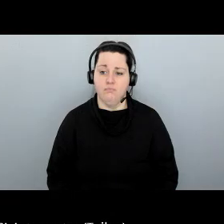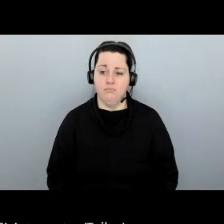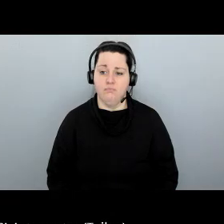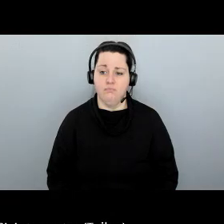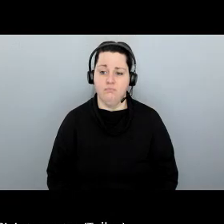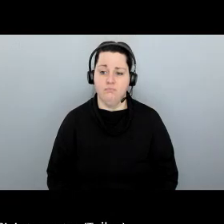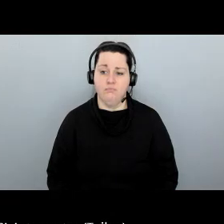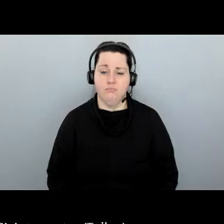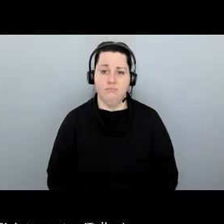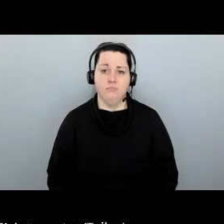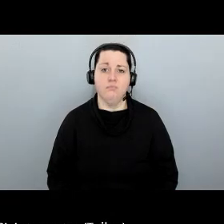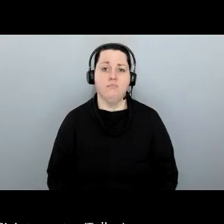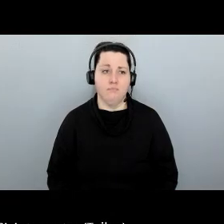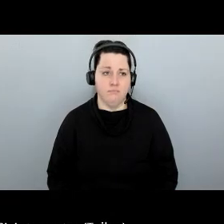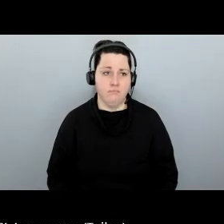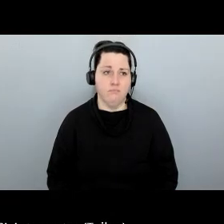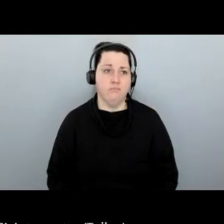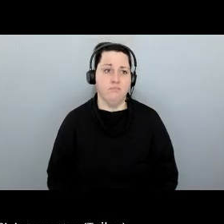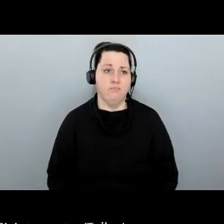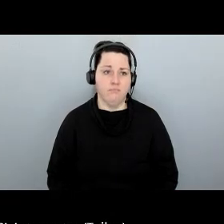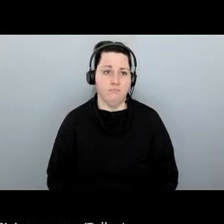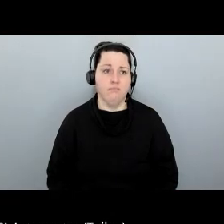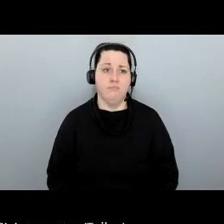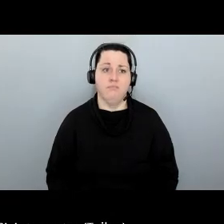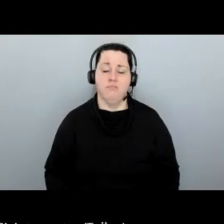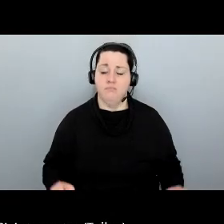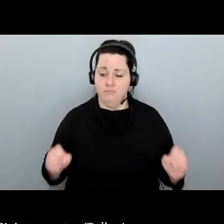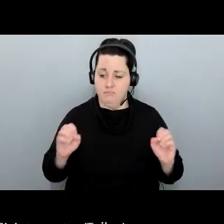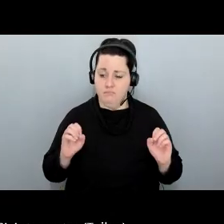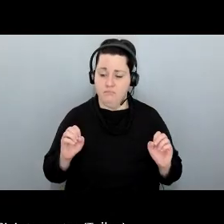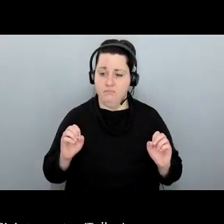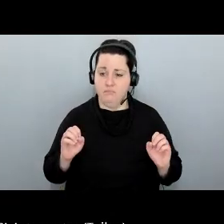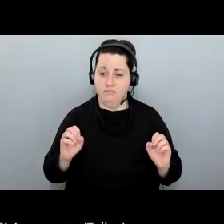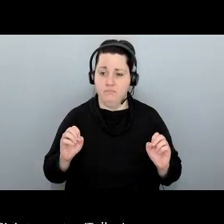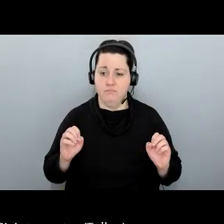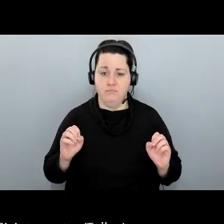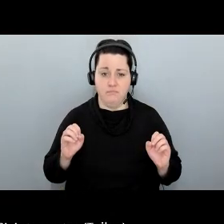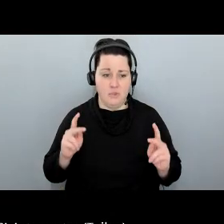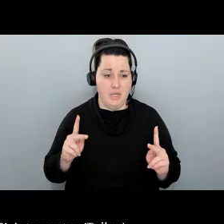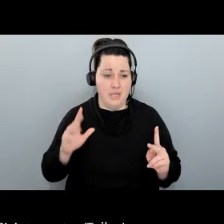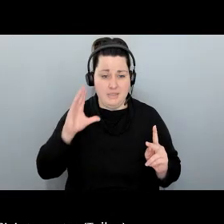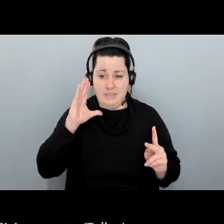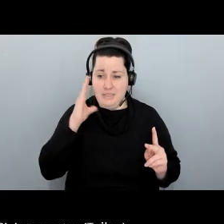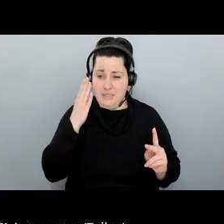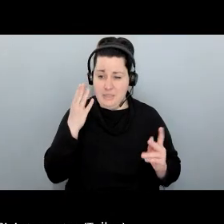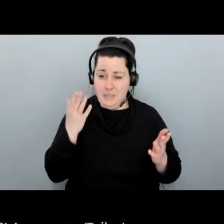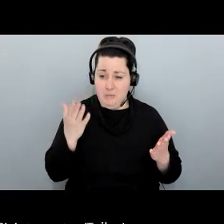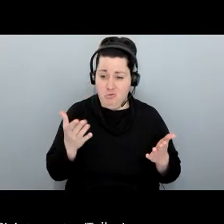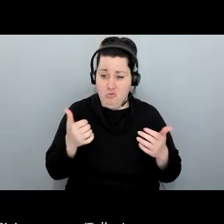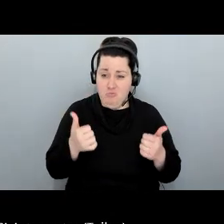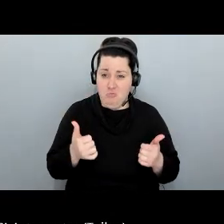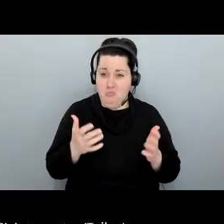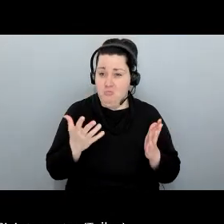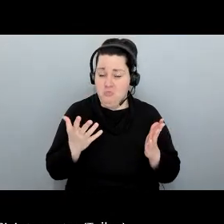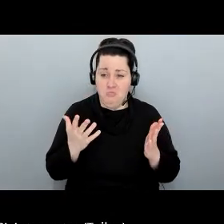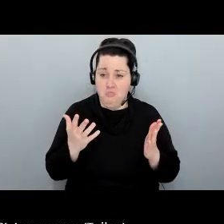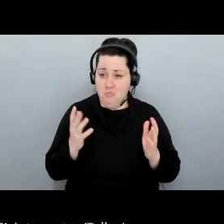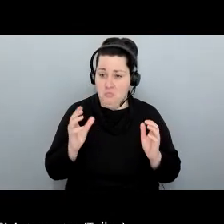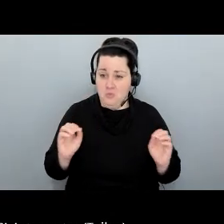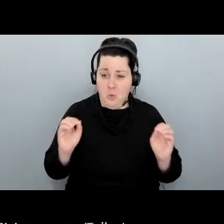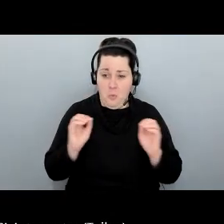All right. So with that being said, looks like we're pretty good here with questions for